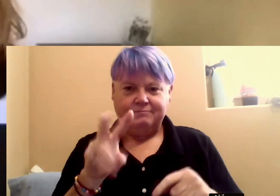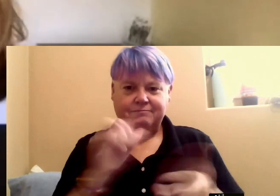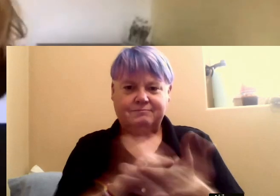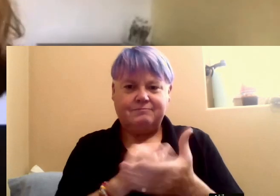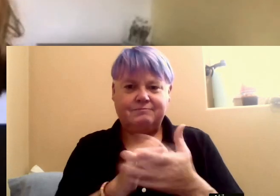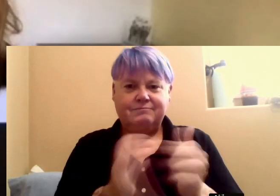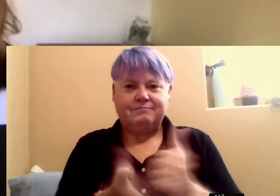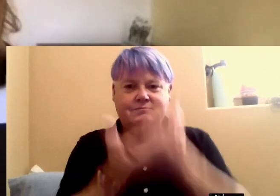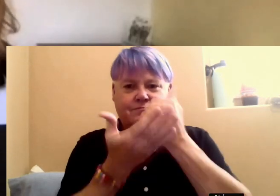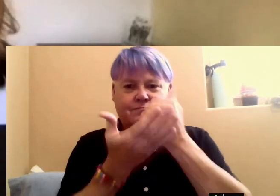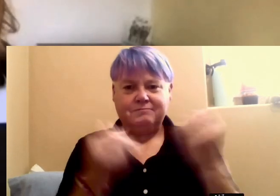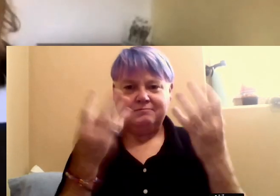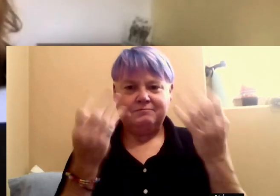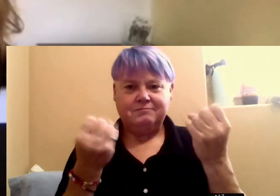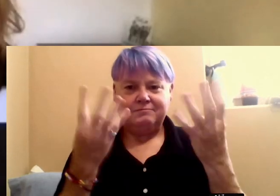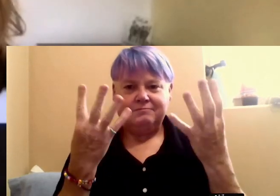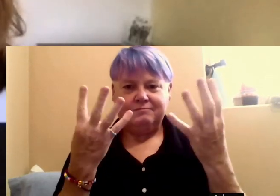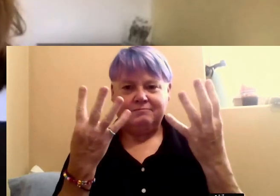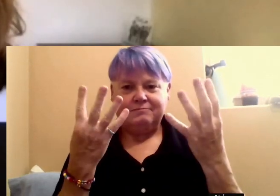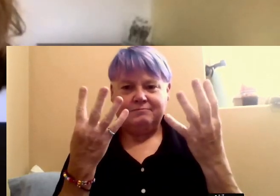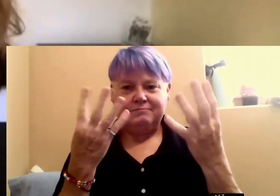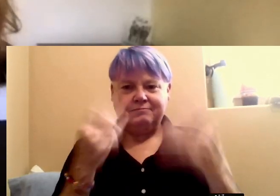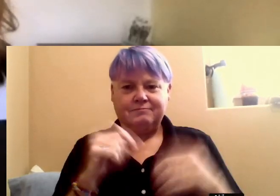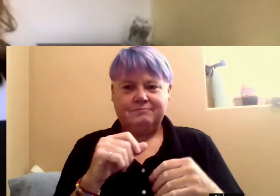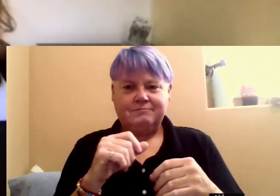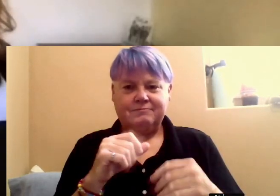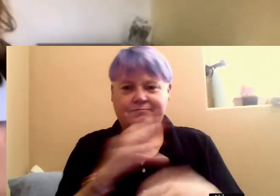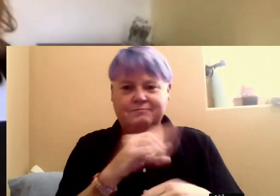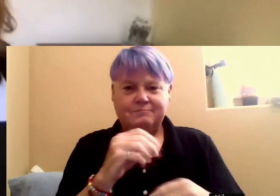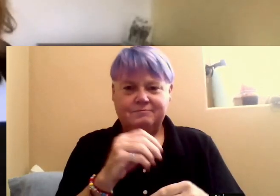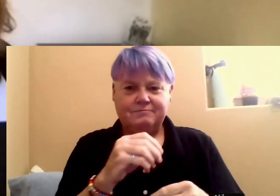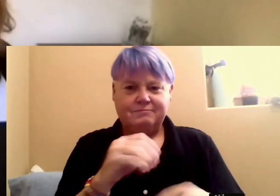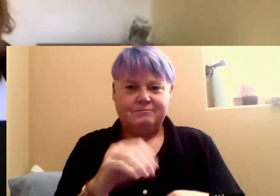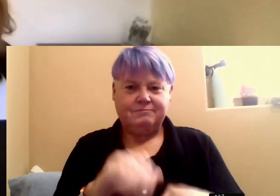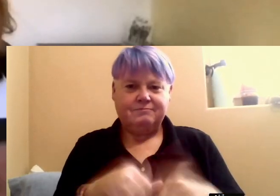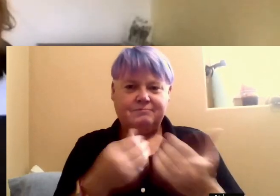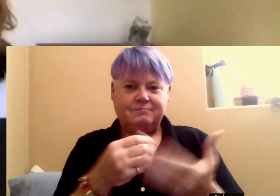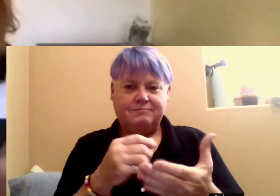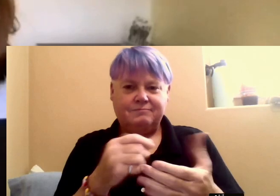me so much in pacing and